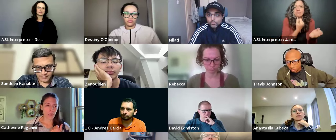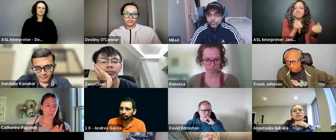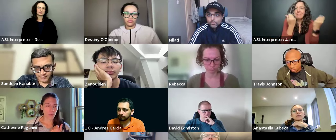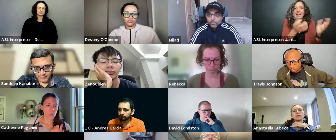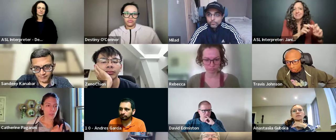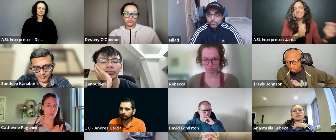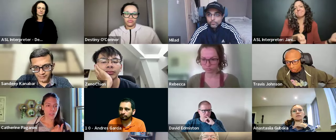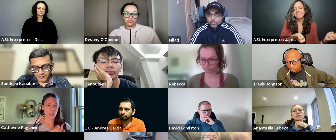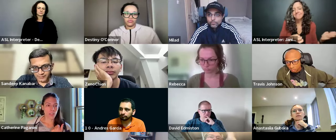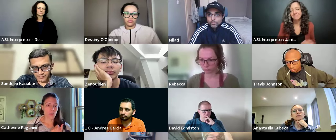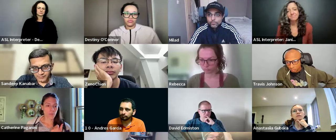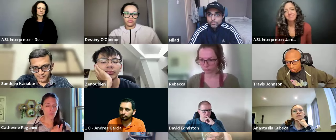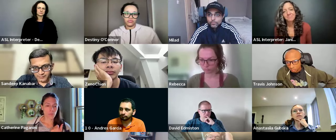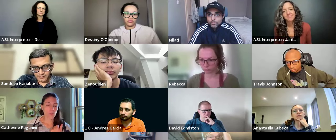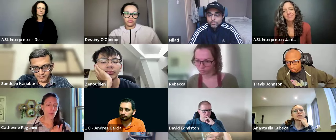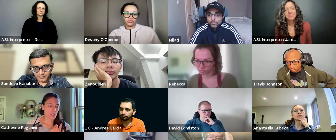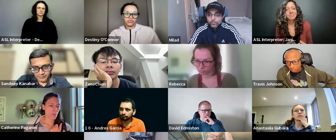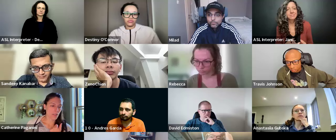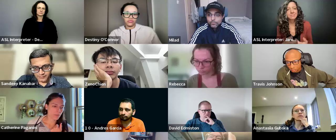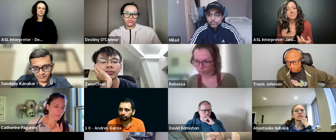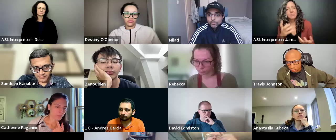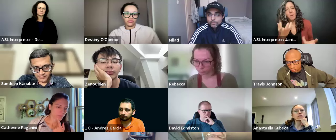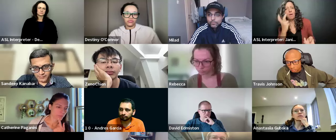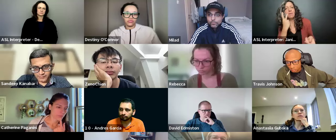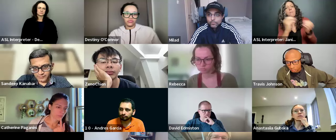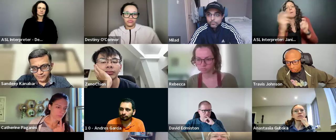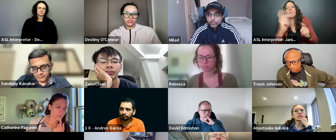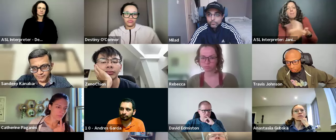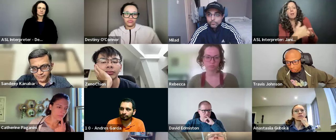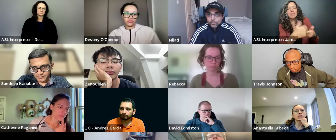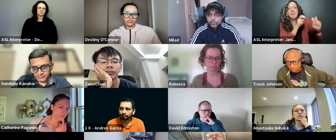as well that we get more people to participate.